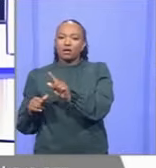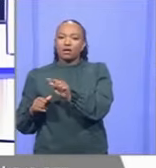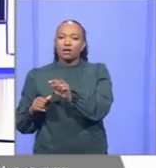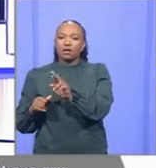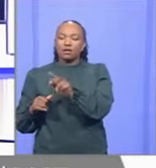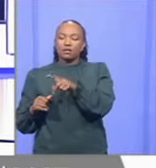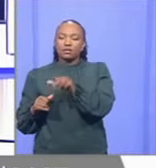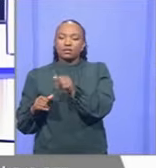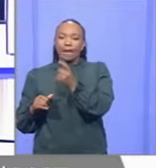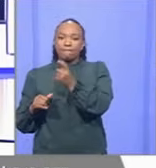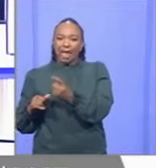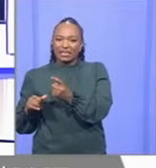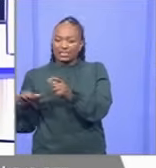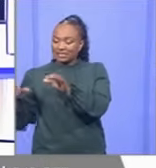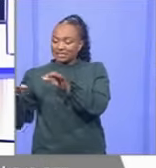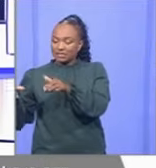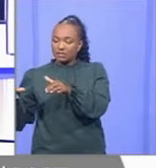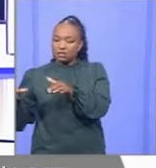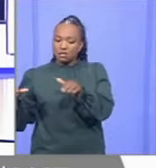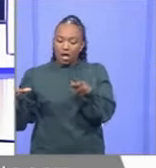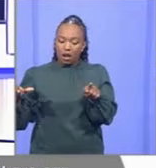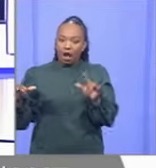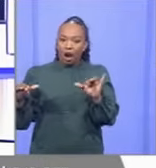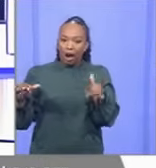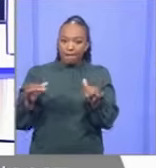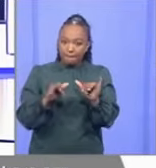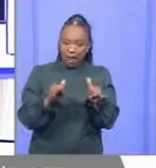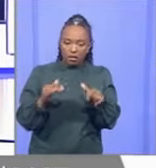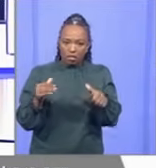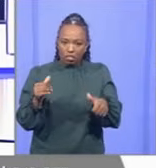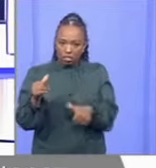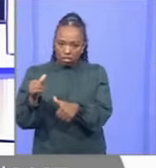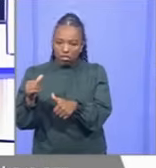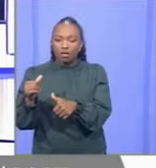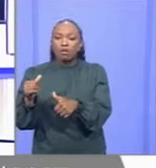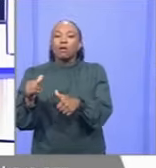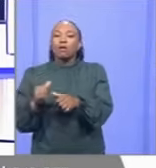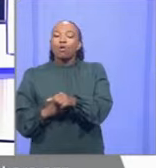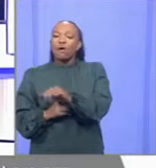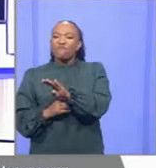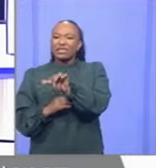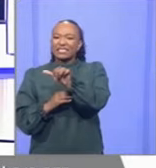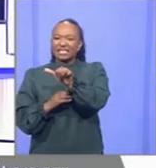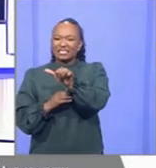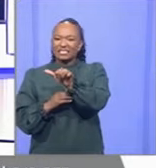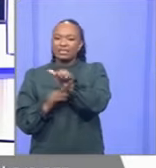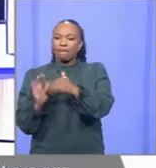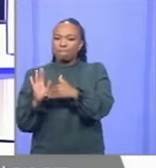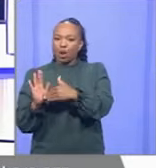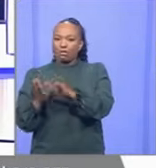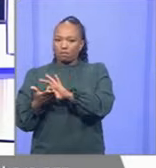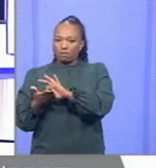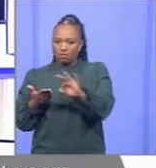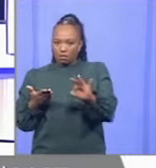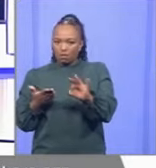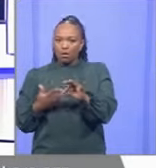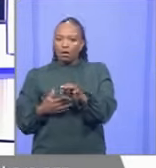ya ka tlasana ya go ja dimilione tše 46 go aga tsela yeo e kopanyago Lichtenburg